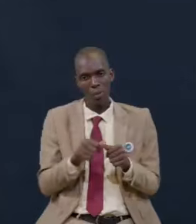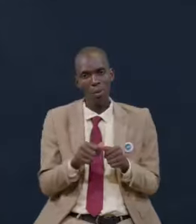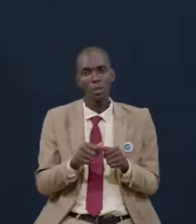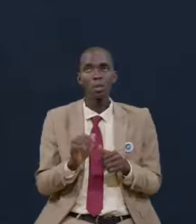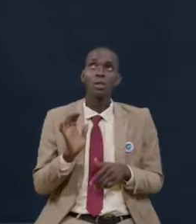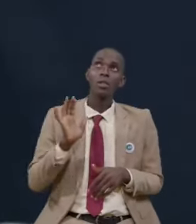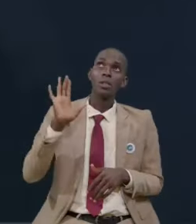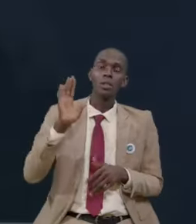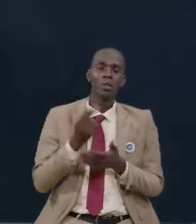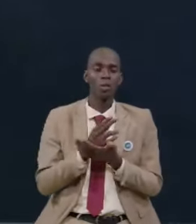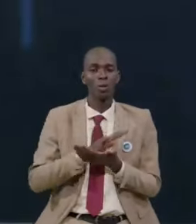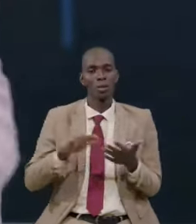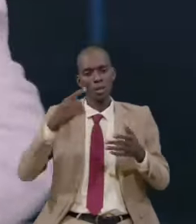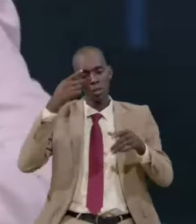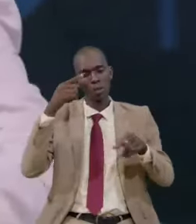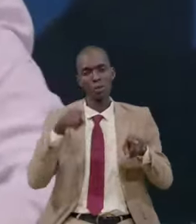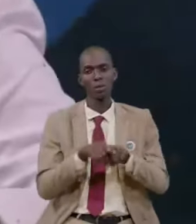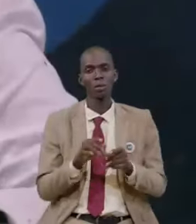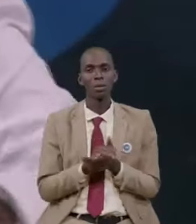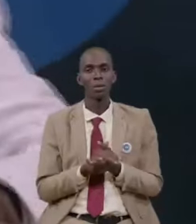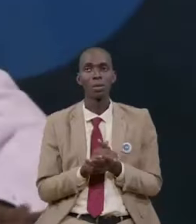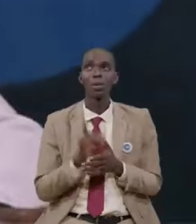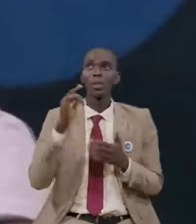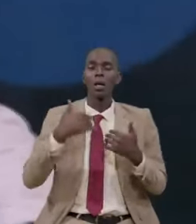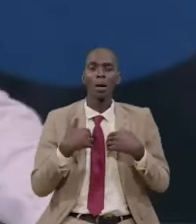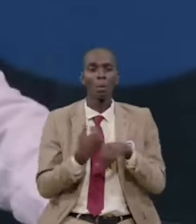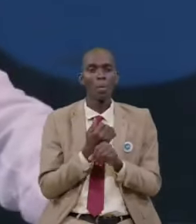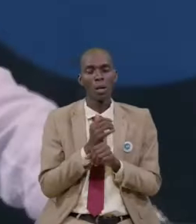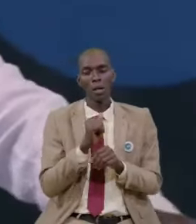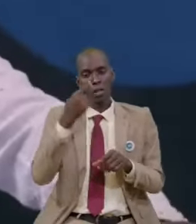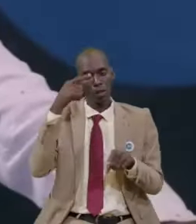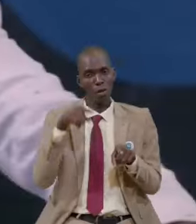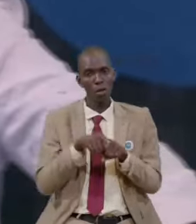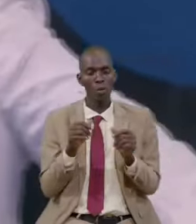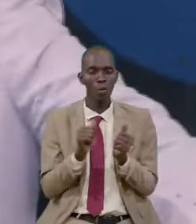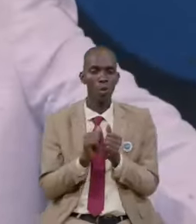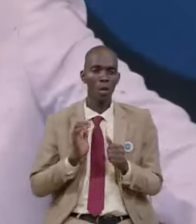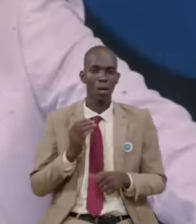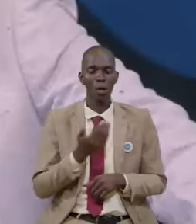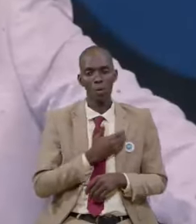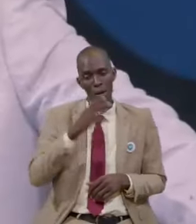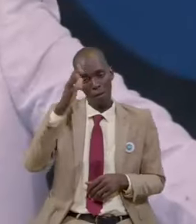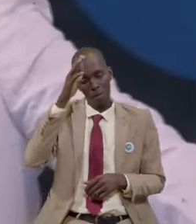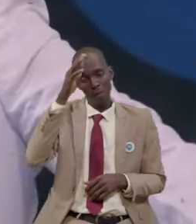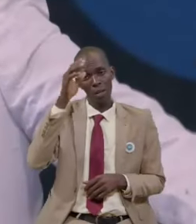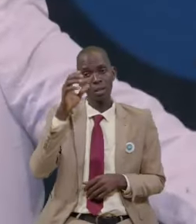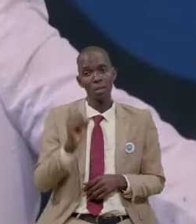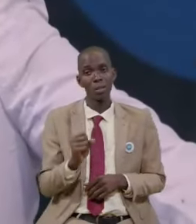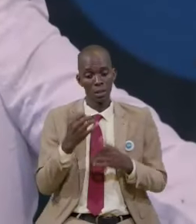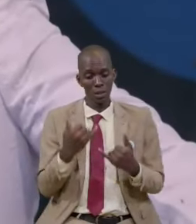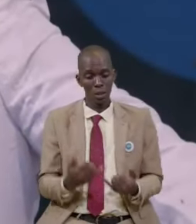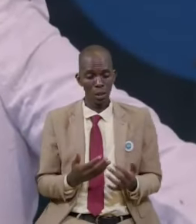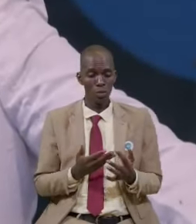covenant. He's made a covenant with our fathers Now through Jesus Christ,